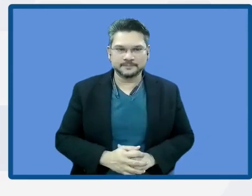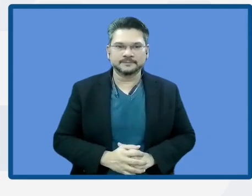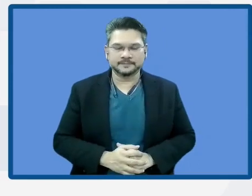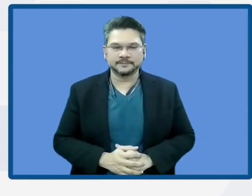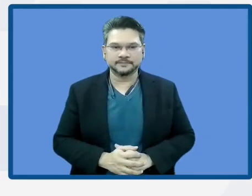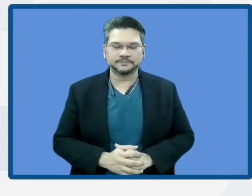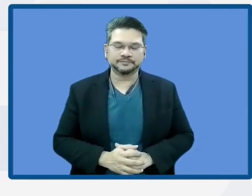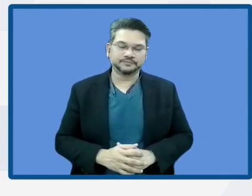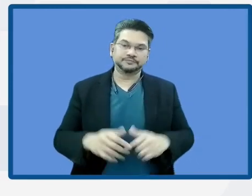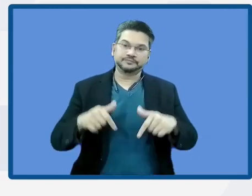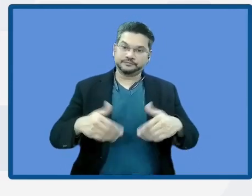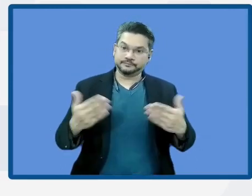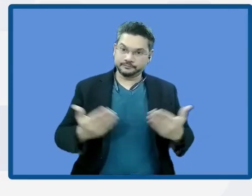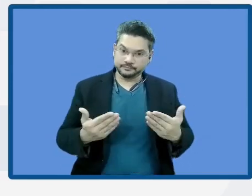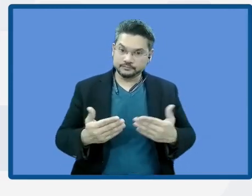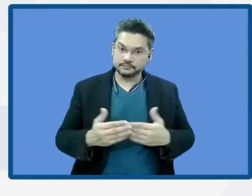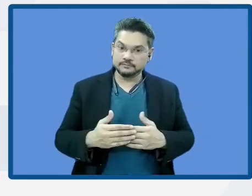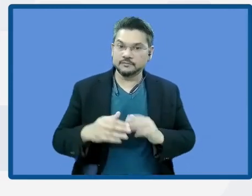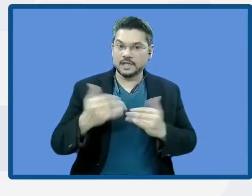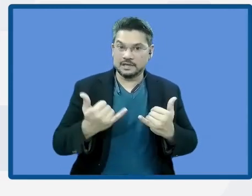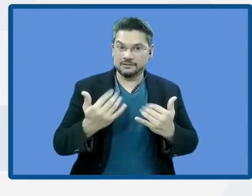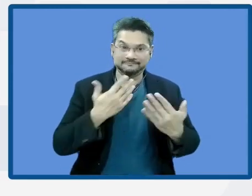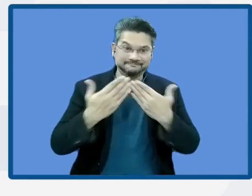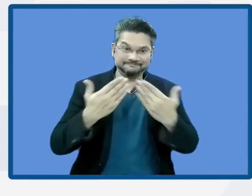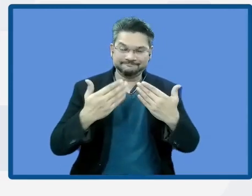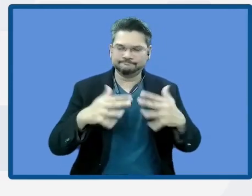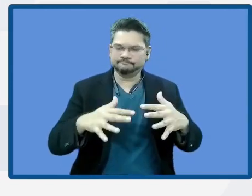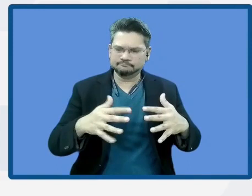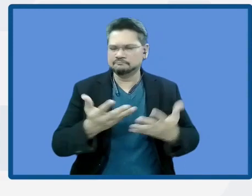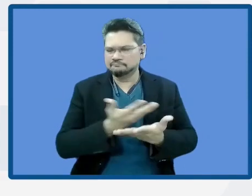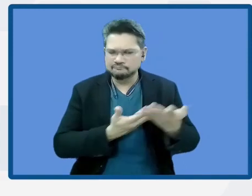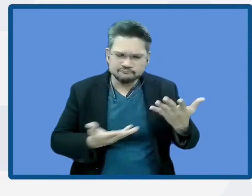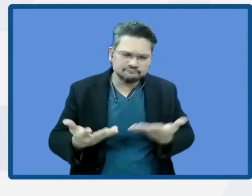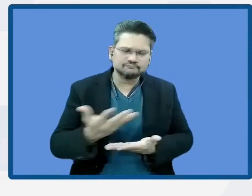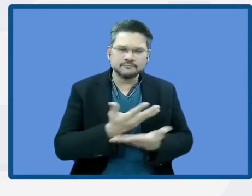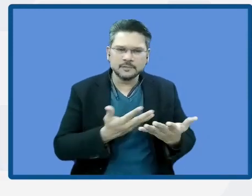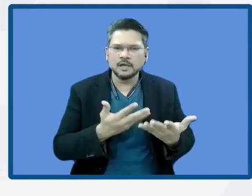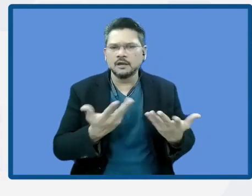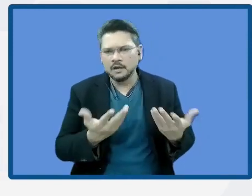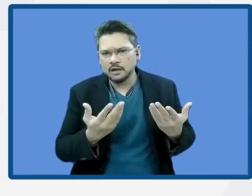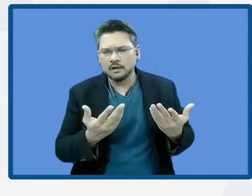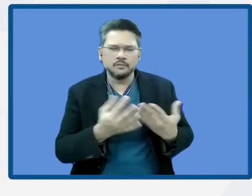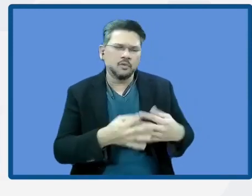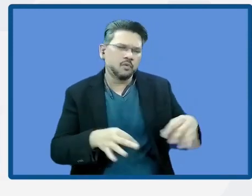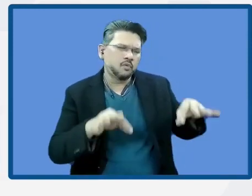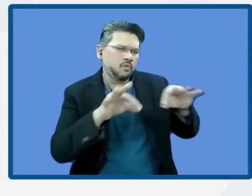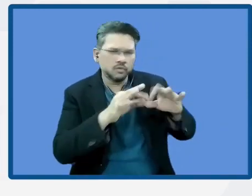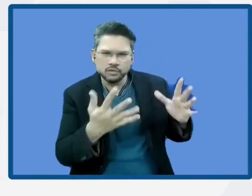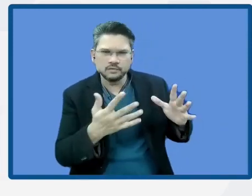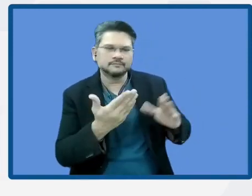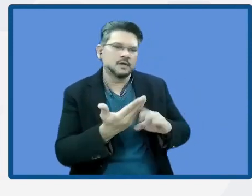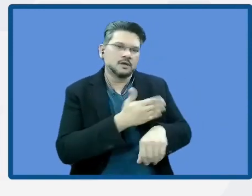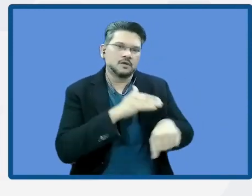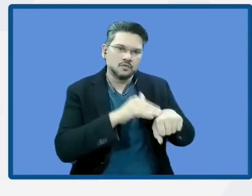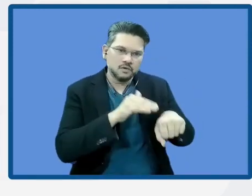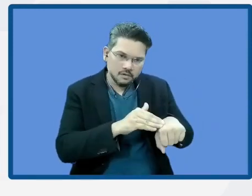event, we would like to underscore the relevance of early warning systems and anticipatory